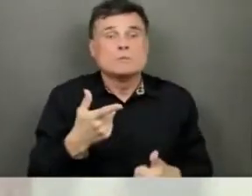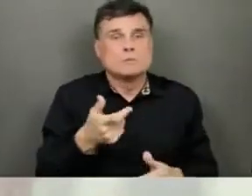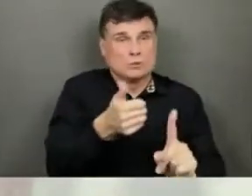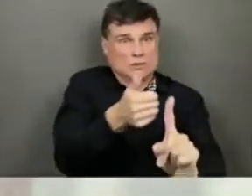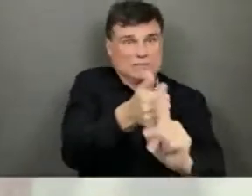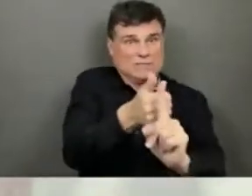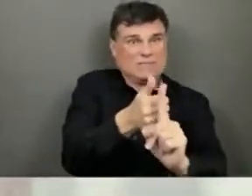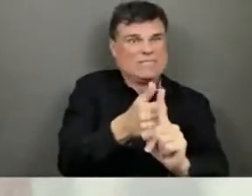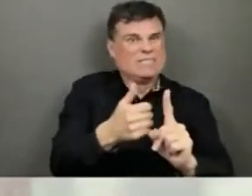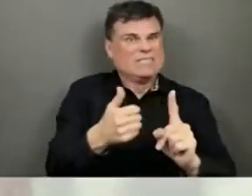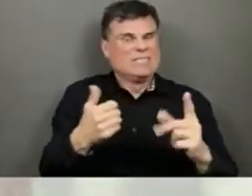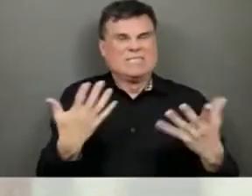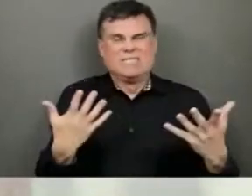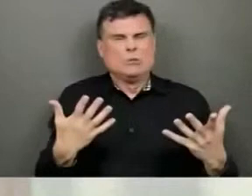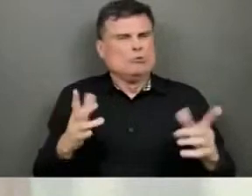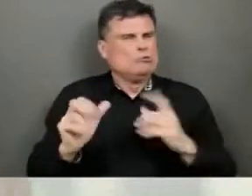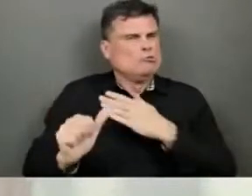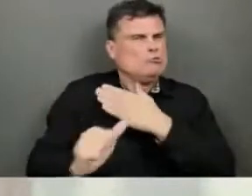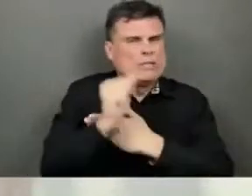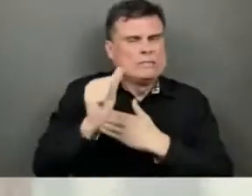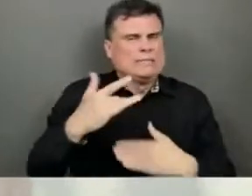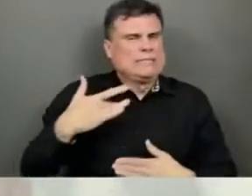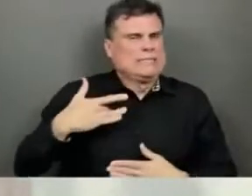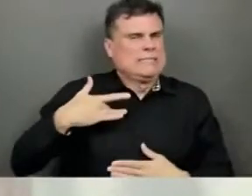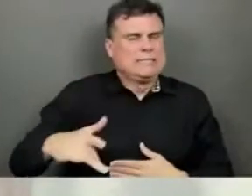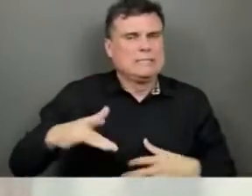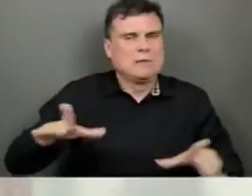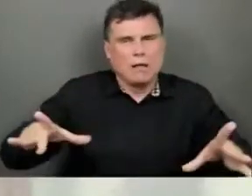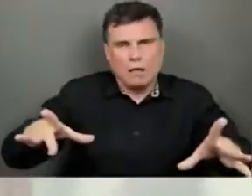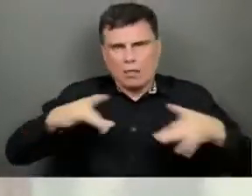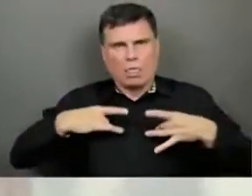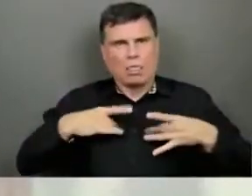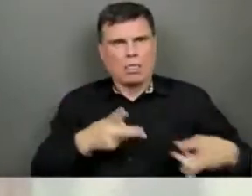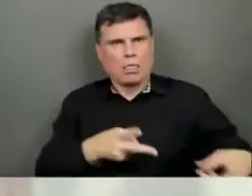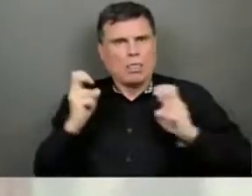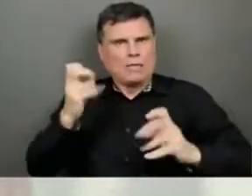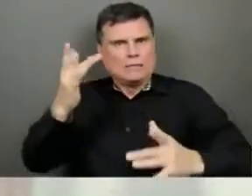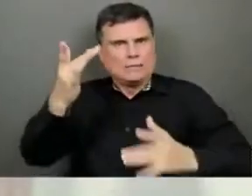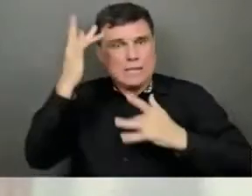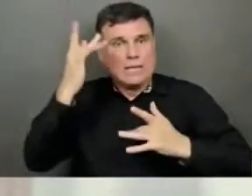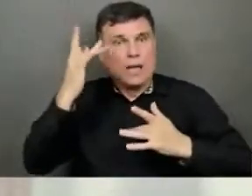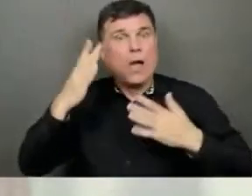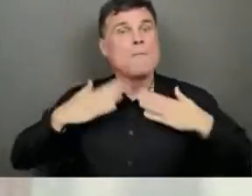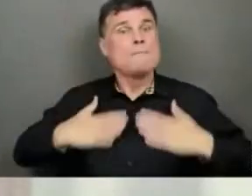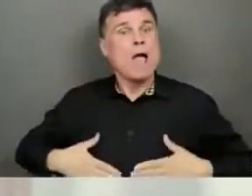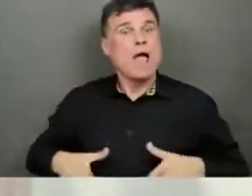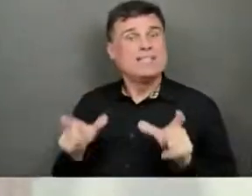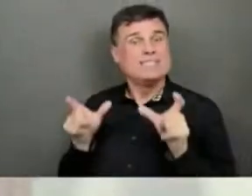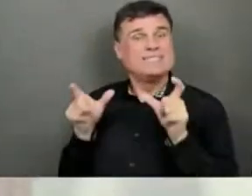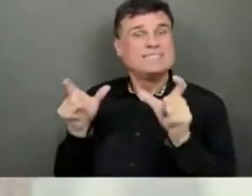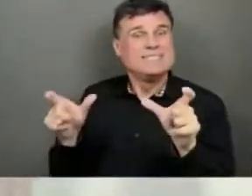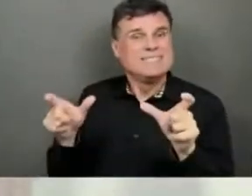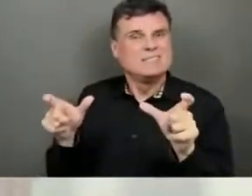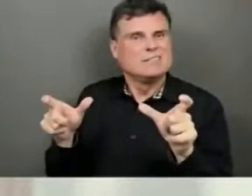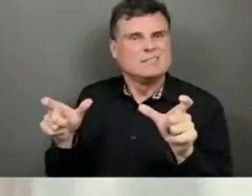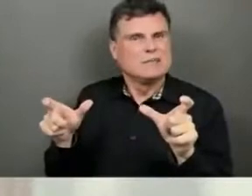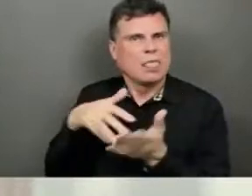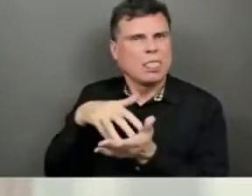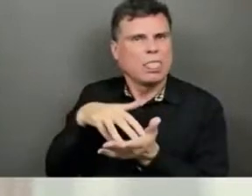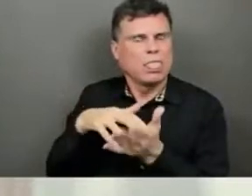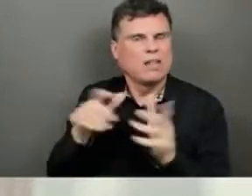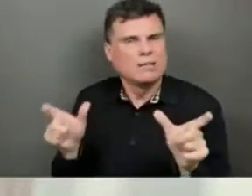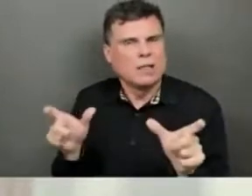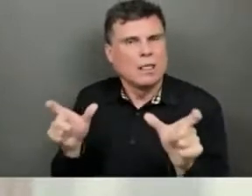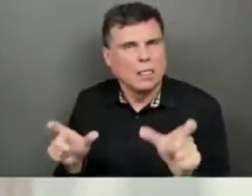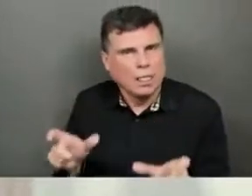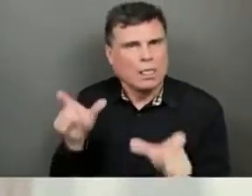the people we know that their immunity, the protection they get from vaccine or from combinations of vaccine and infection,